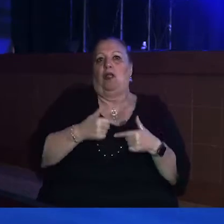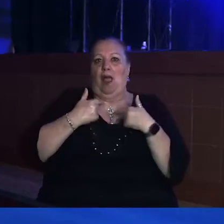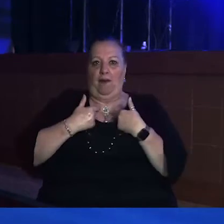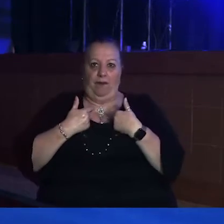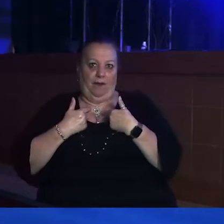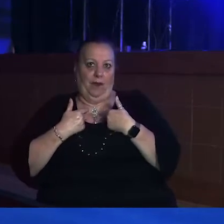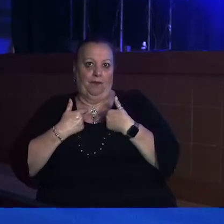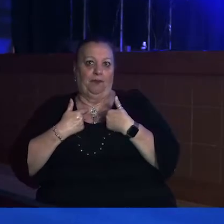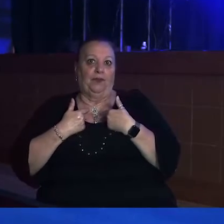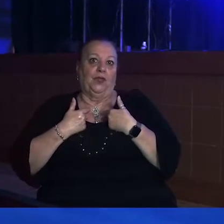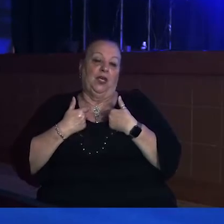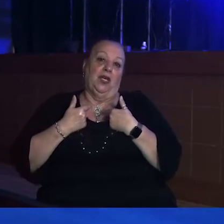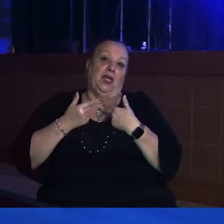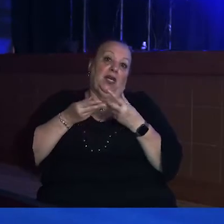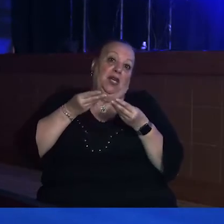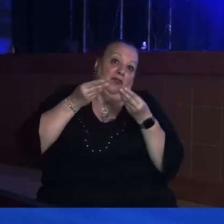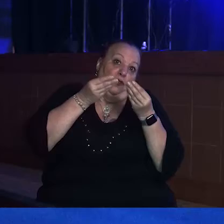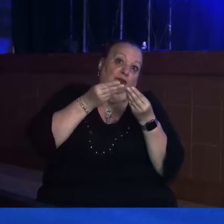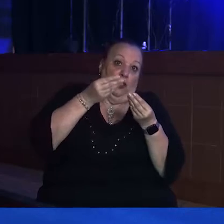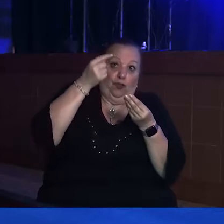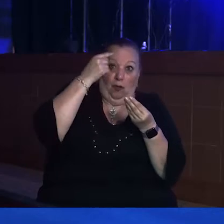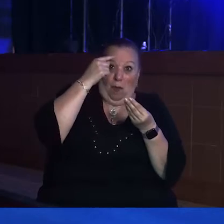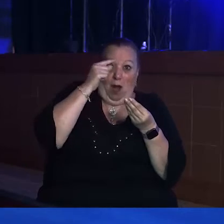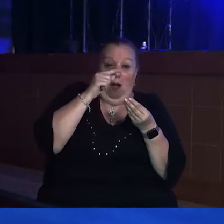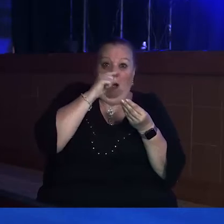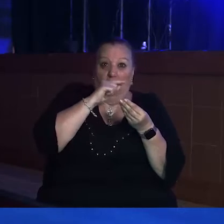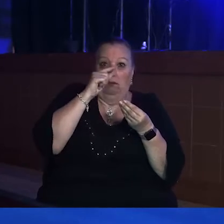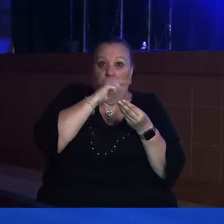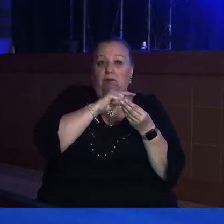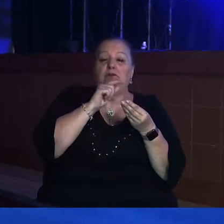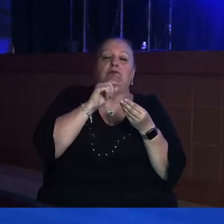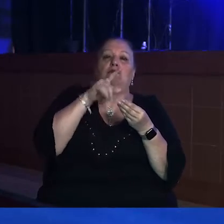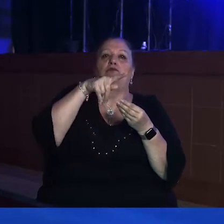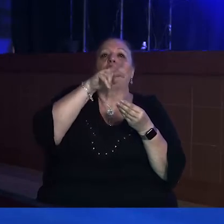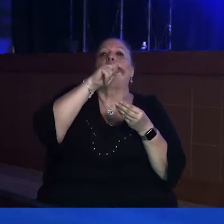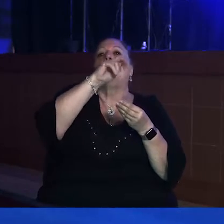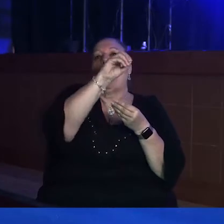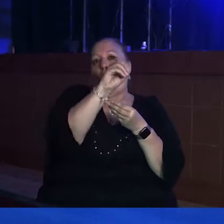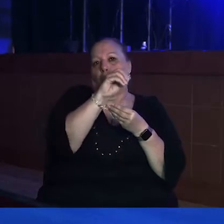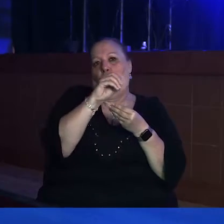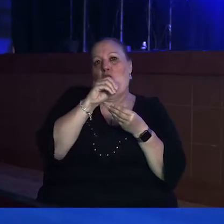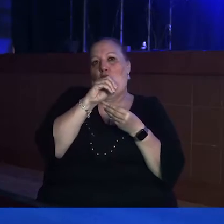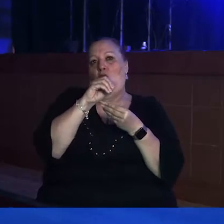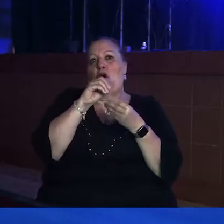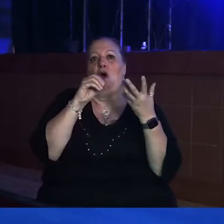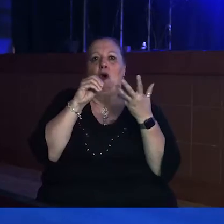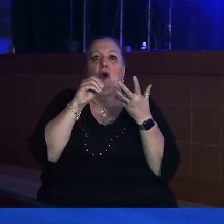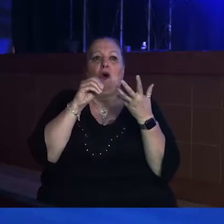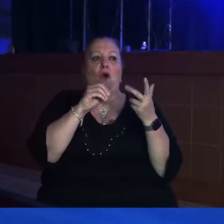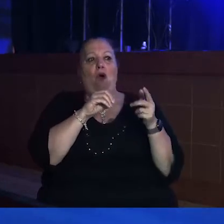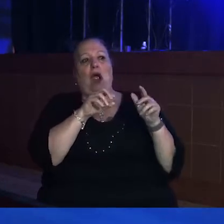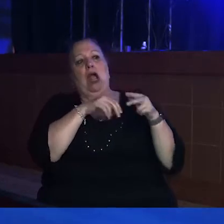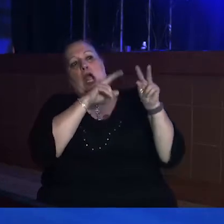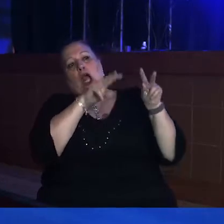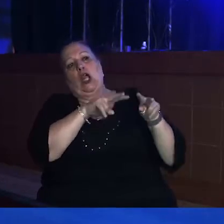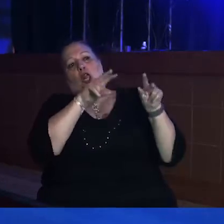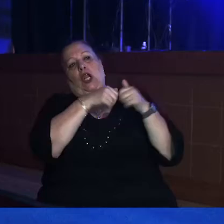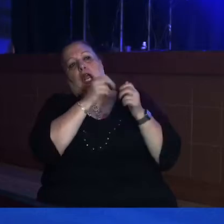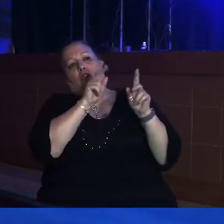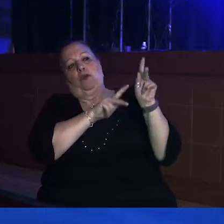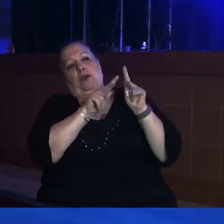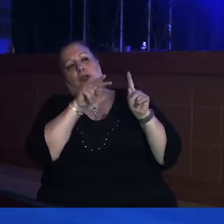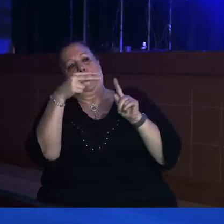mind pornographic images, it does something to the way that you view other people. It does something to the way that you